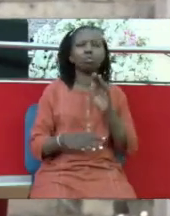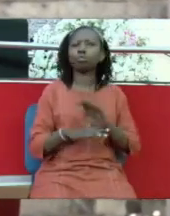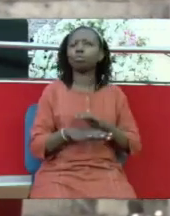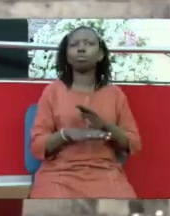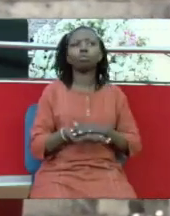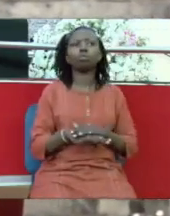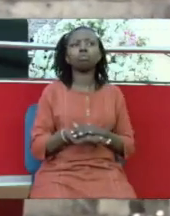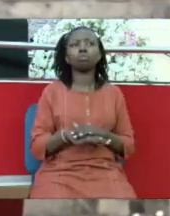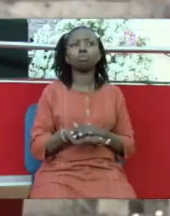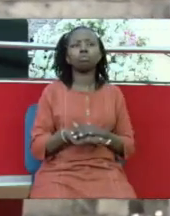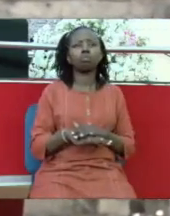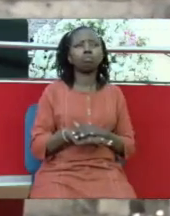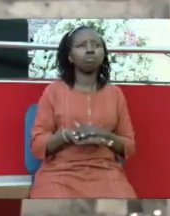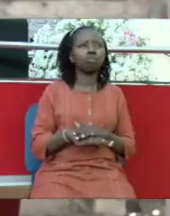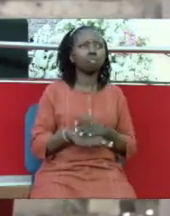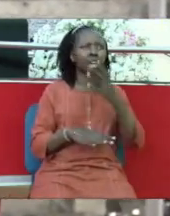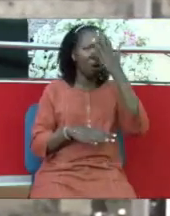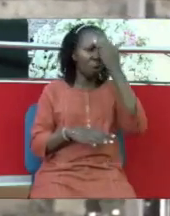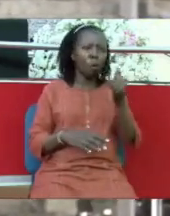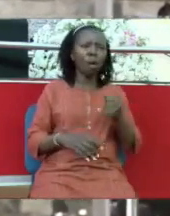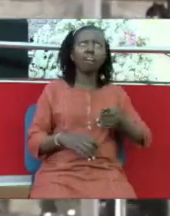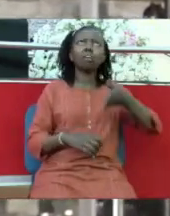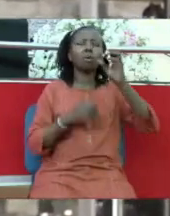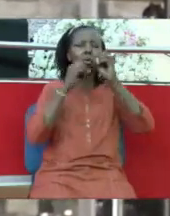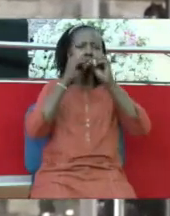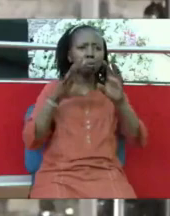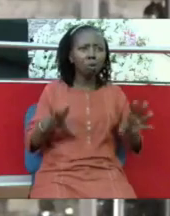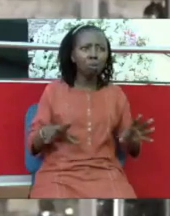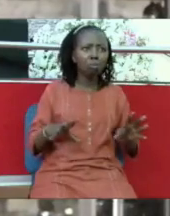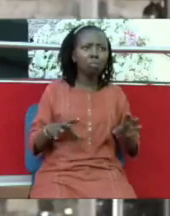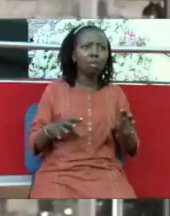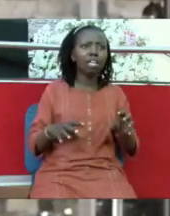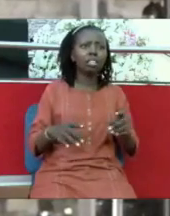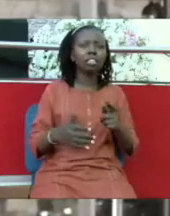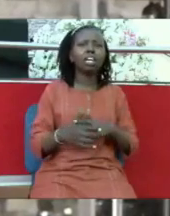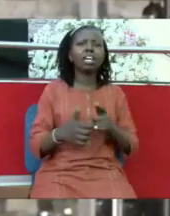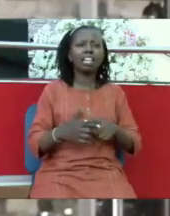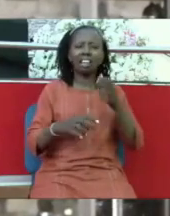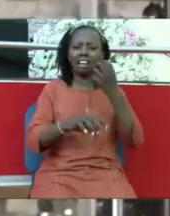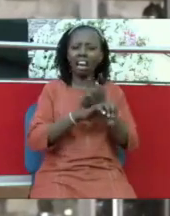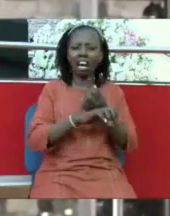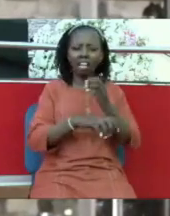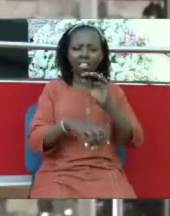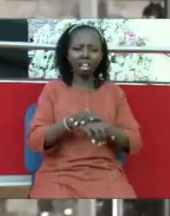unfair. Why would God promise me and then make it very difficult for me to receive the